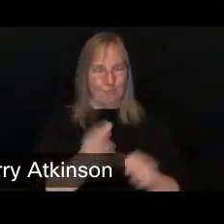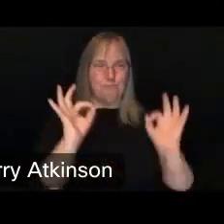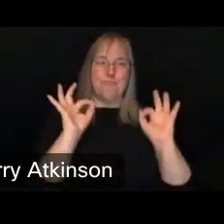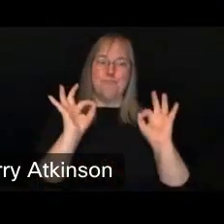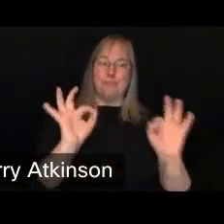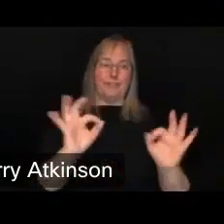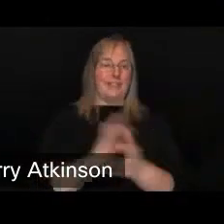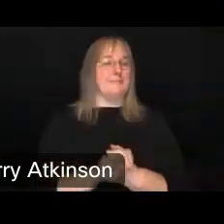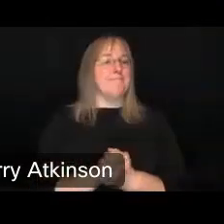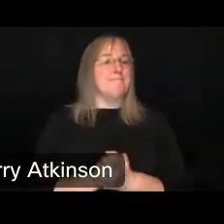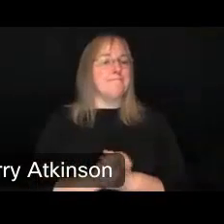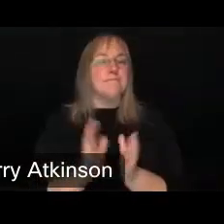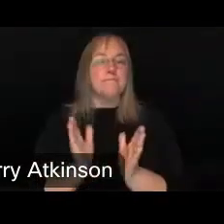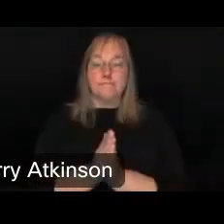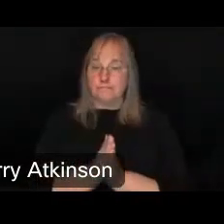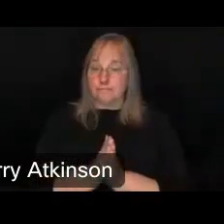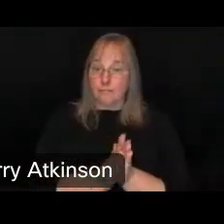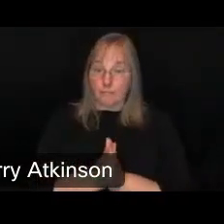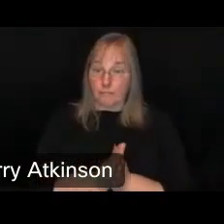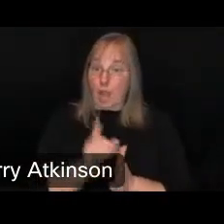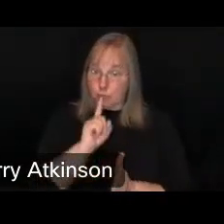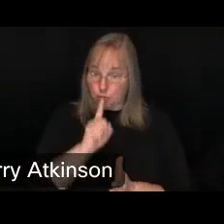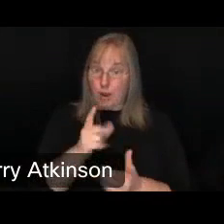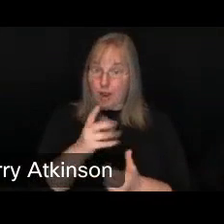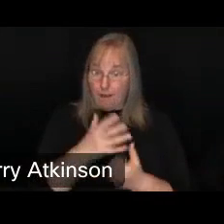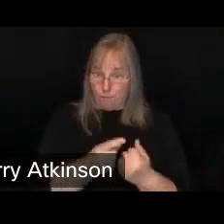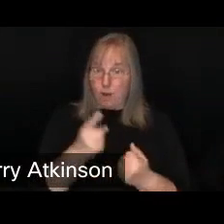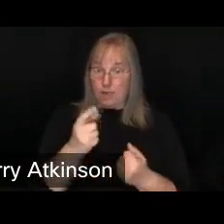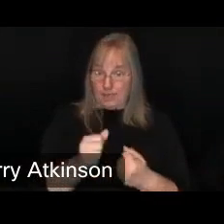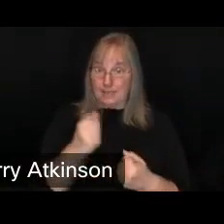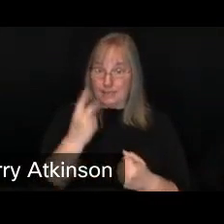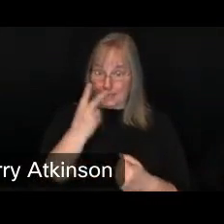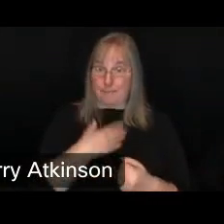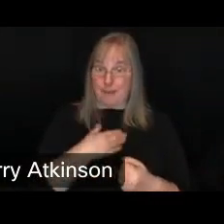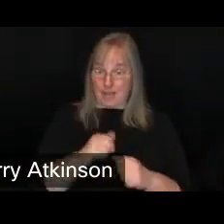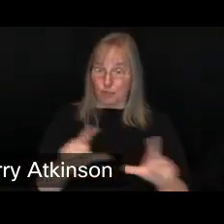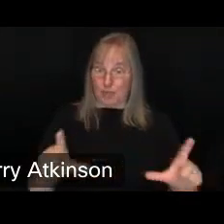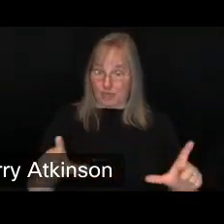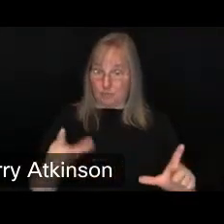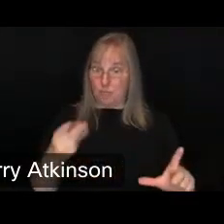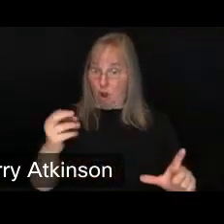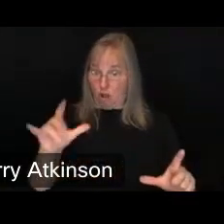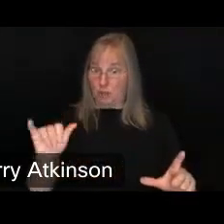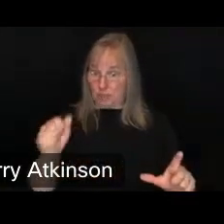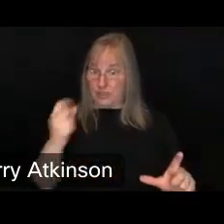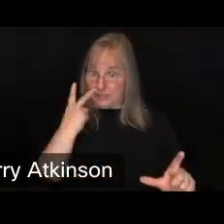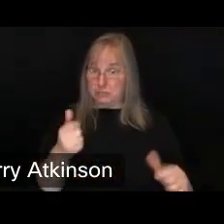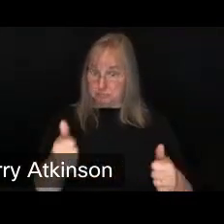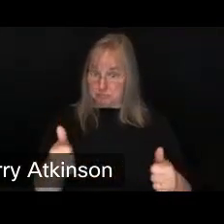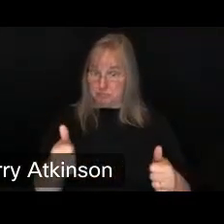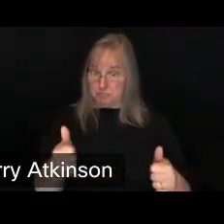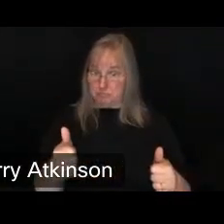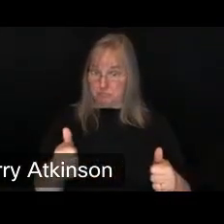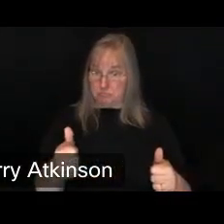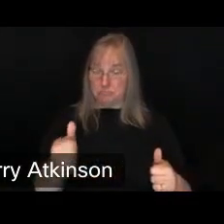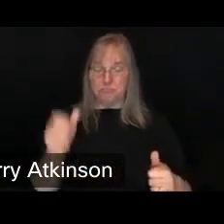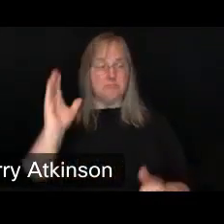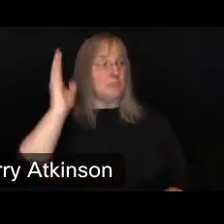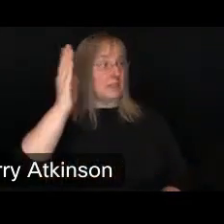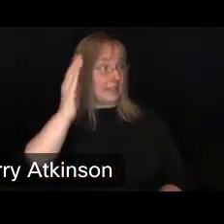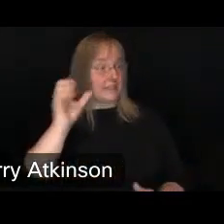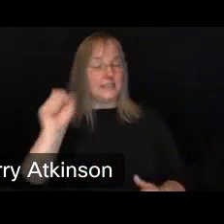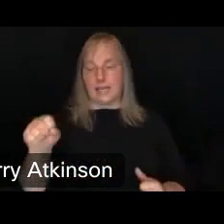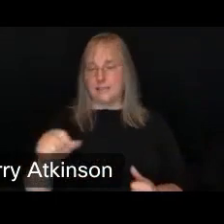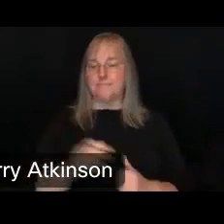perfect. And I'm sure everyone can see my screen. Holly, you can see my screen, the presentation? Yes. Okay,